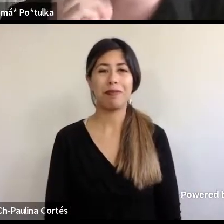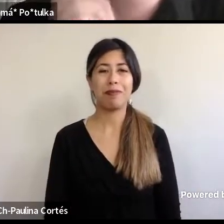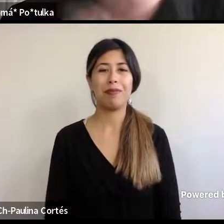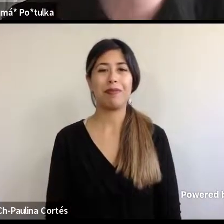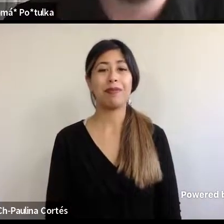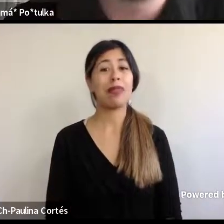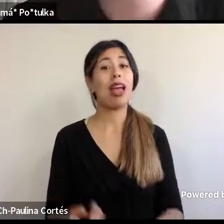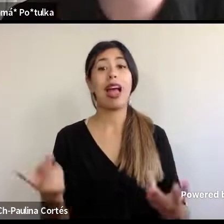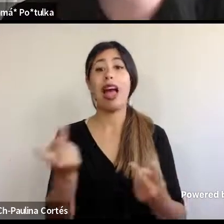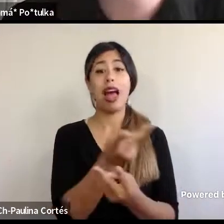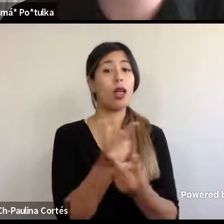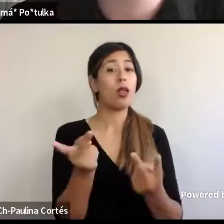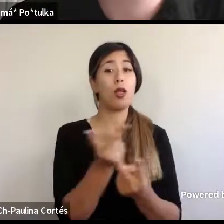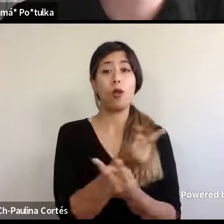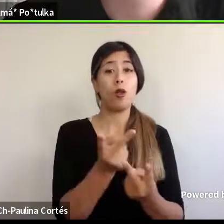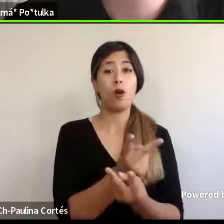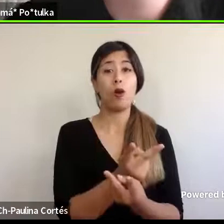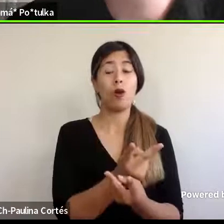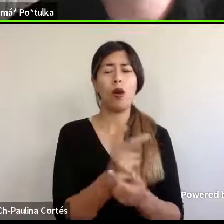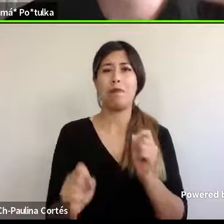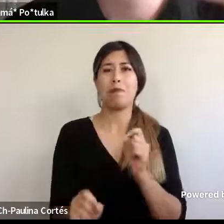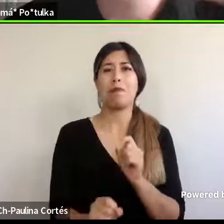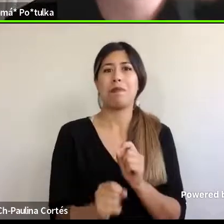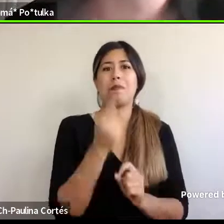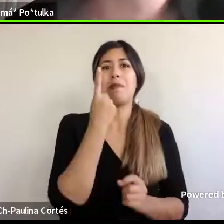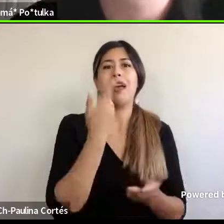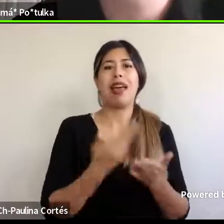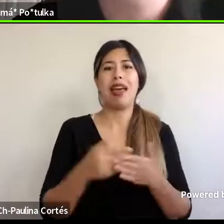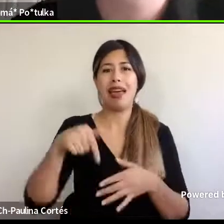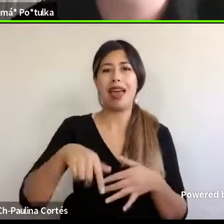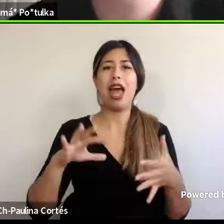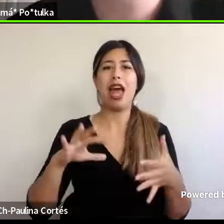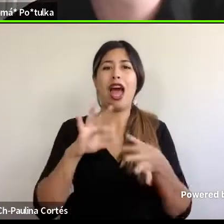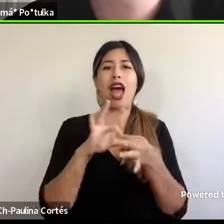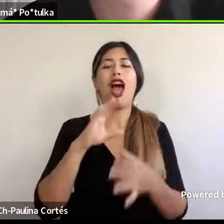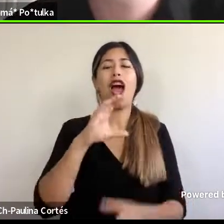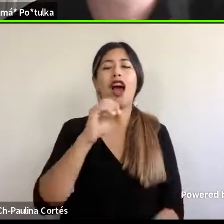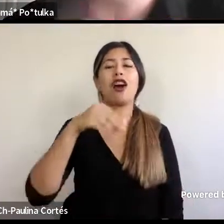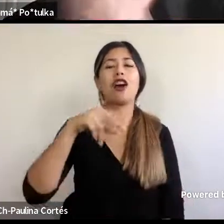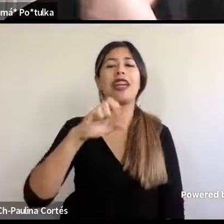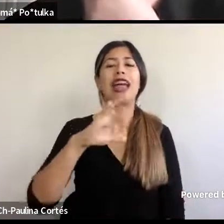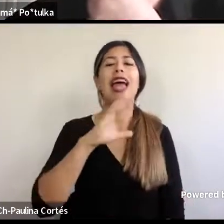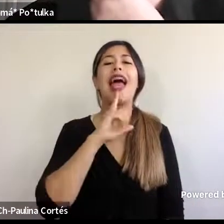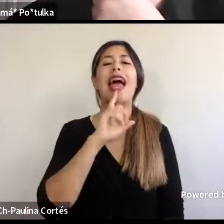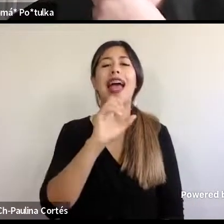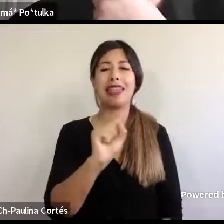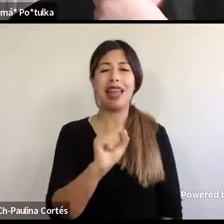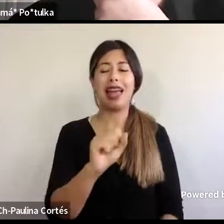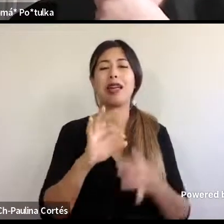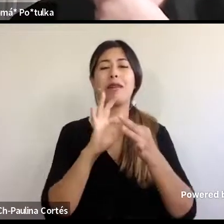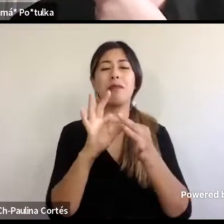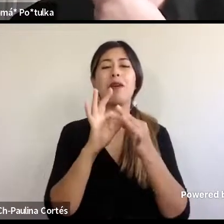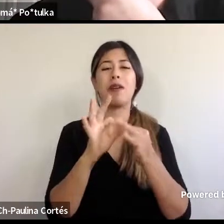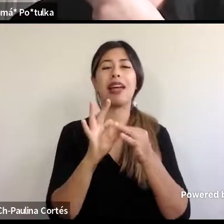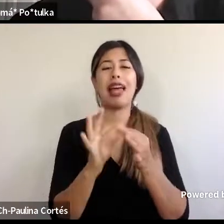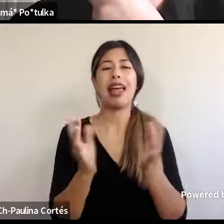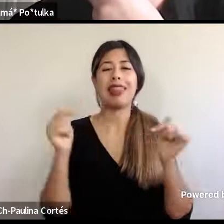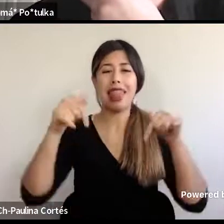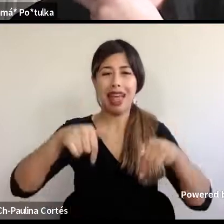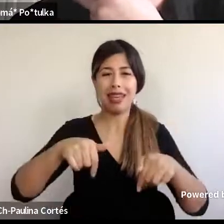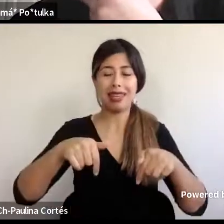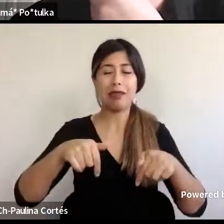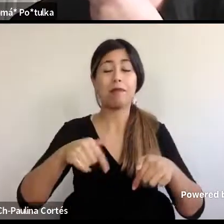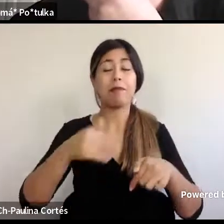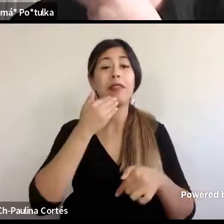Conecta. Yes, And yes. yeah, so thank you for being here. And also, we have this